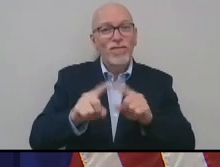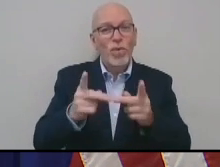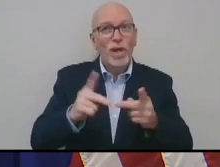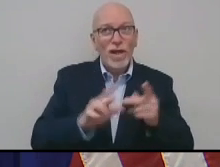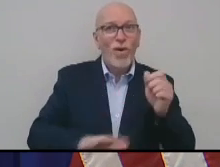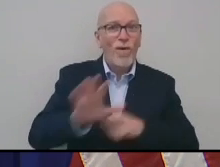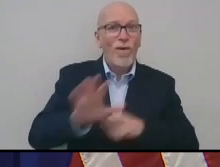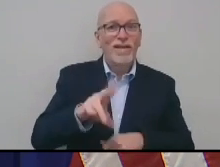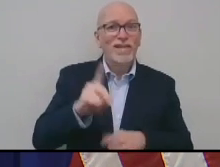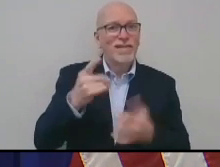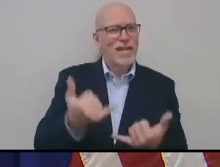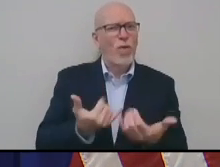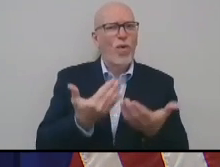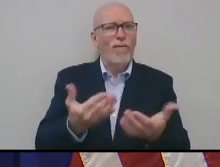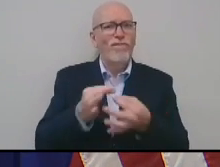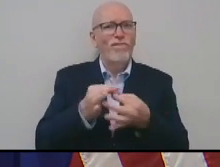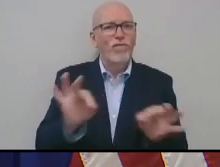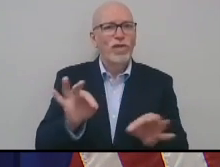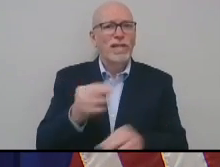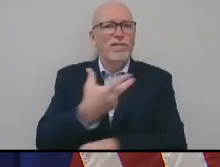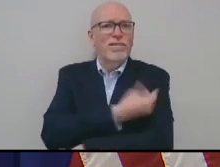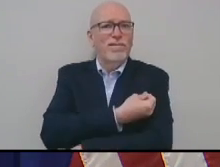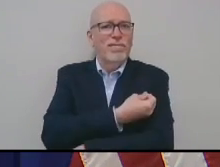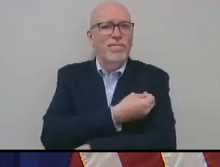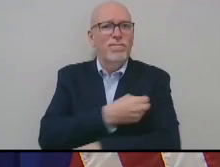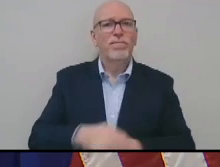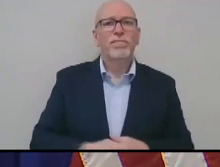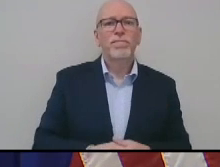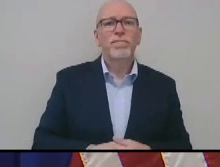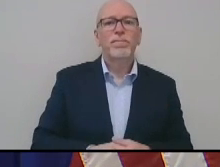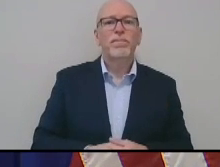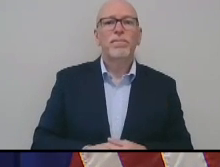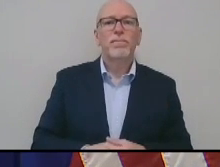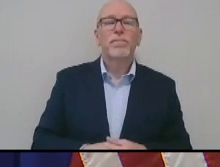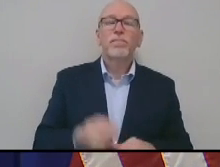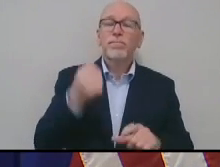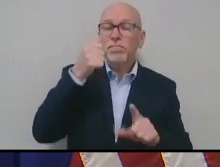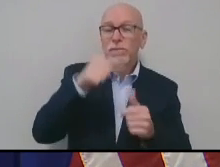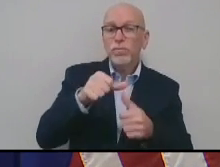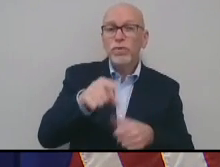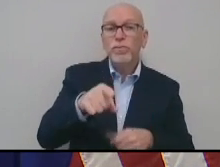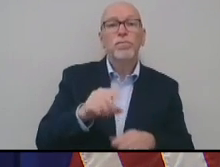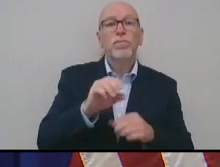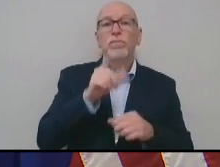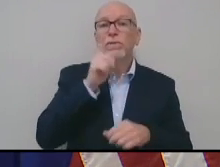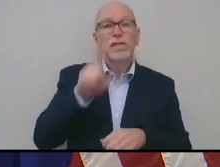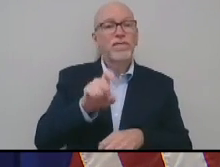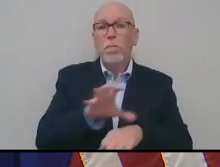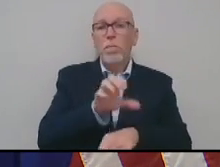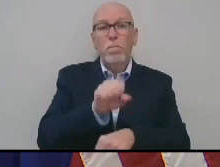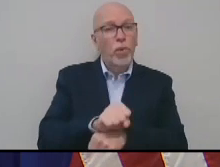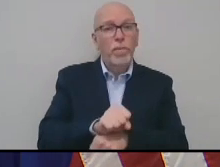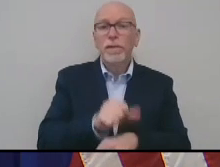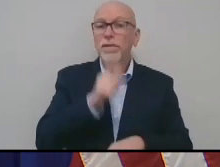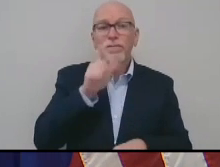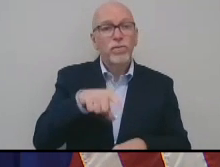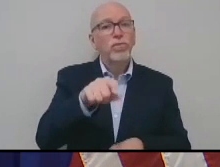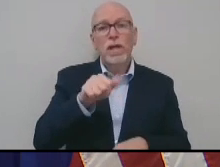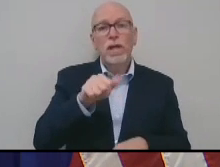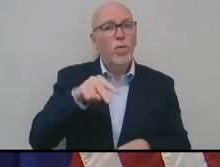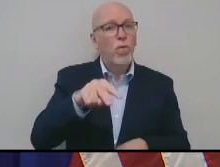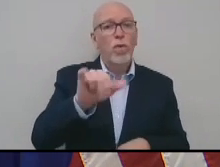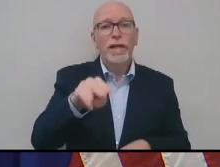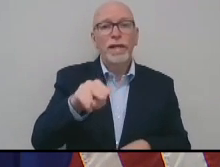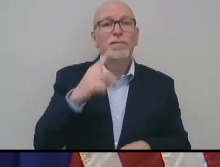are now offering free COVID-19 vaccines. Remember, no appointments are necessary. You can walk up at almost